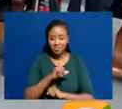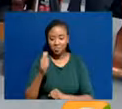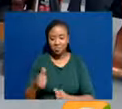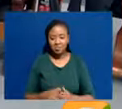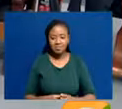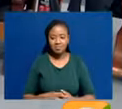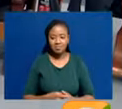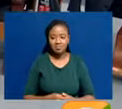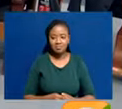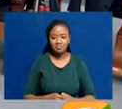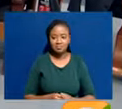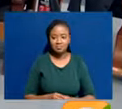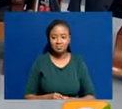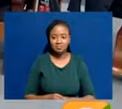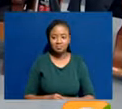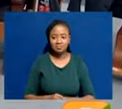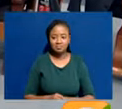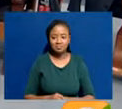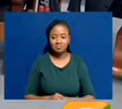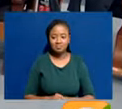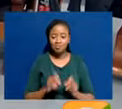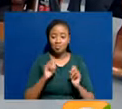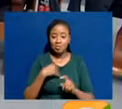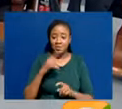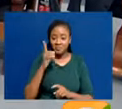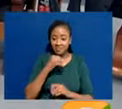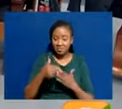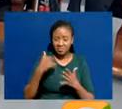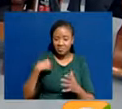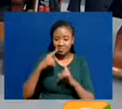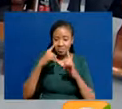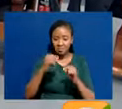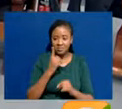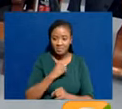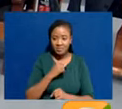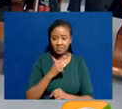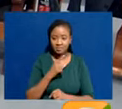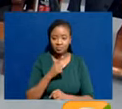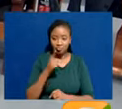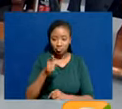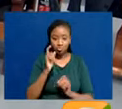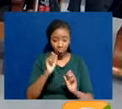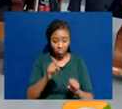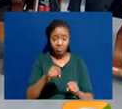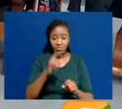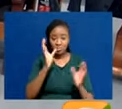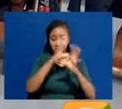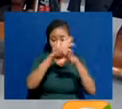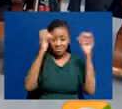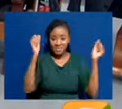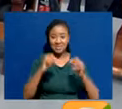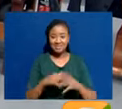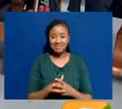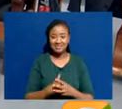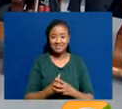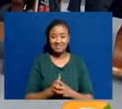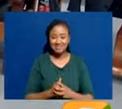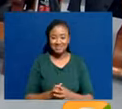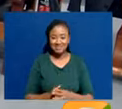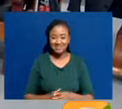iron. So you guys, I told you this before, you guys will be president and deputy one day, you know that? Now you're the guys who get me in trouble.